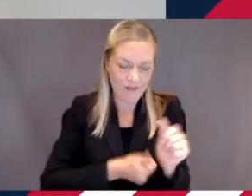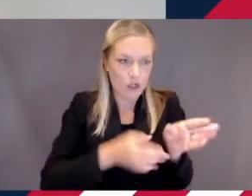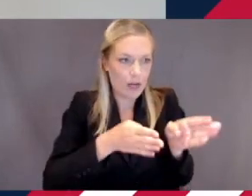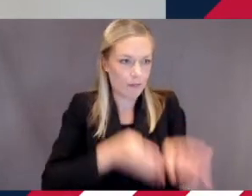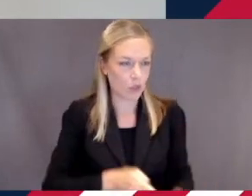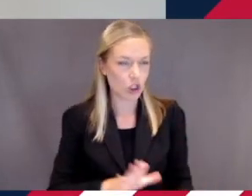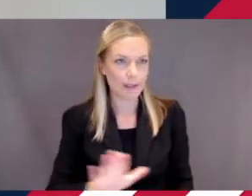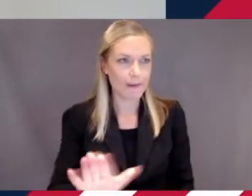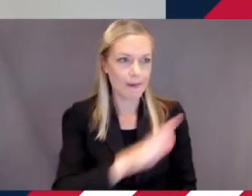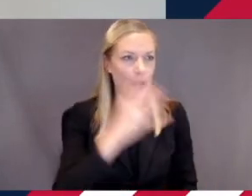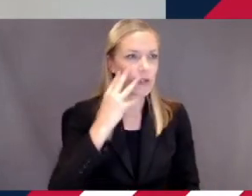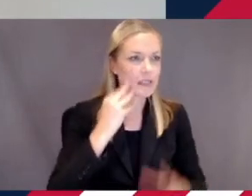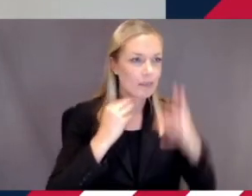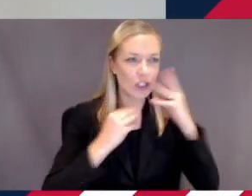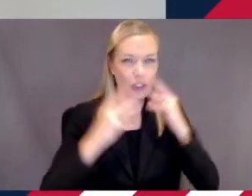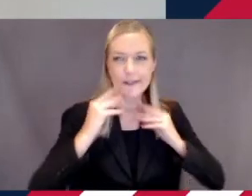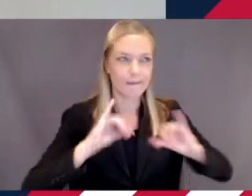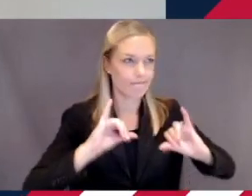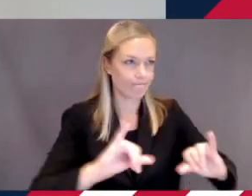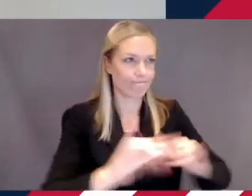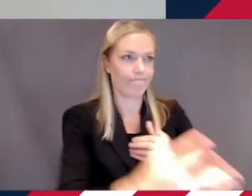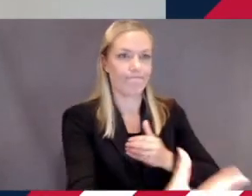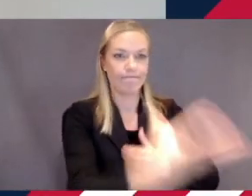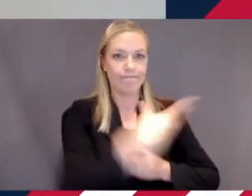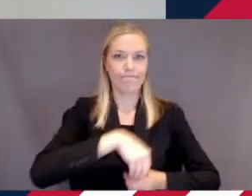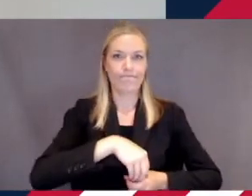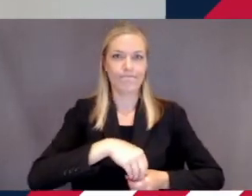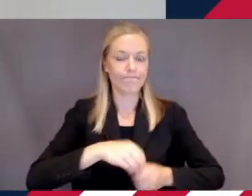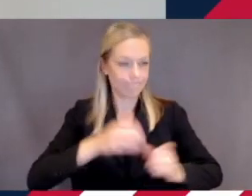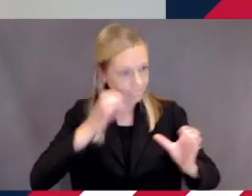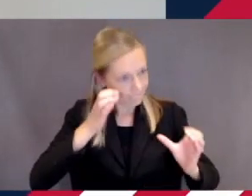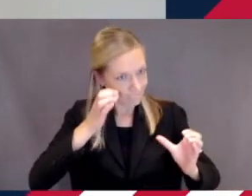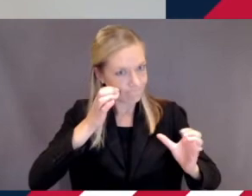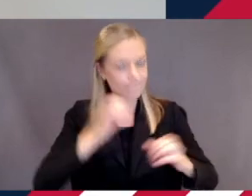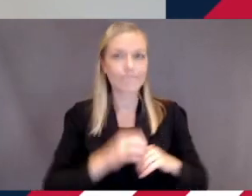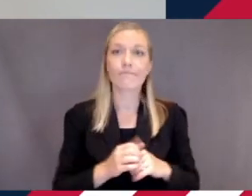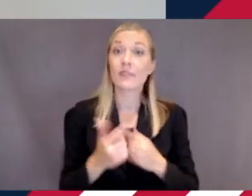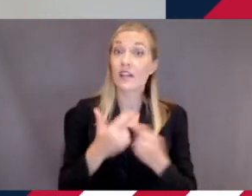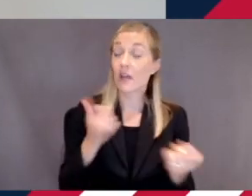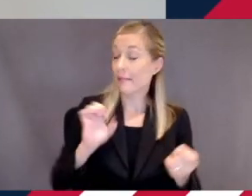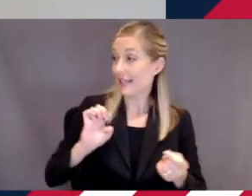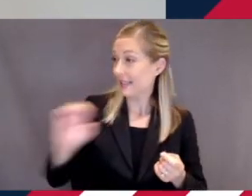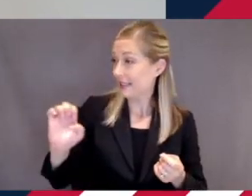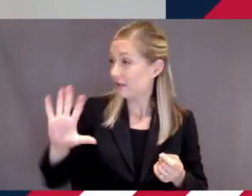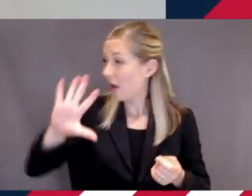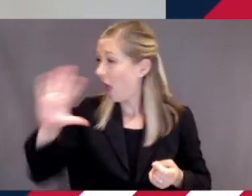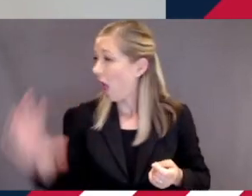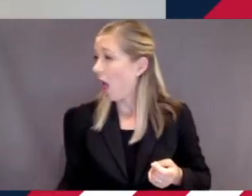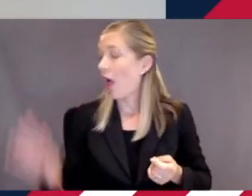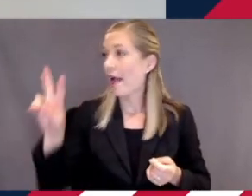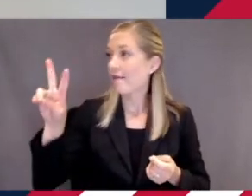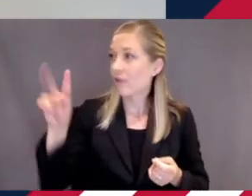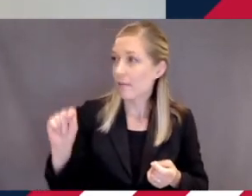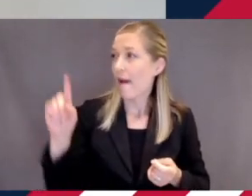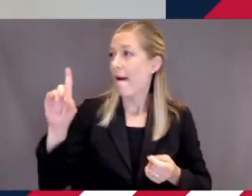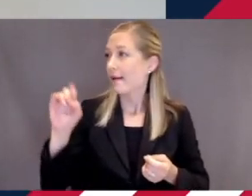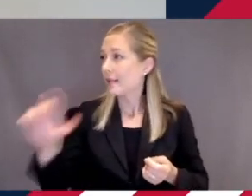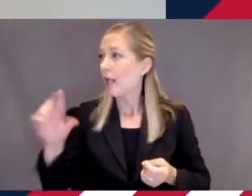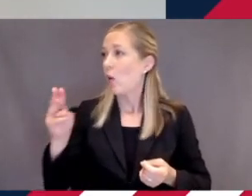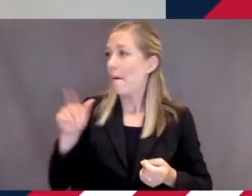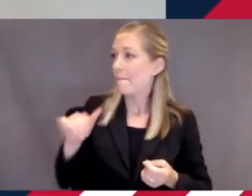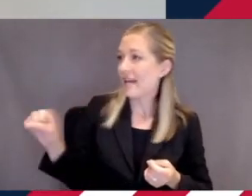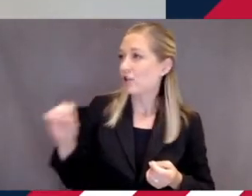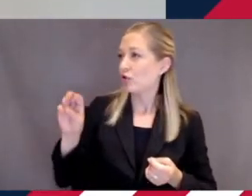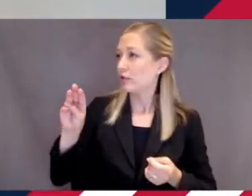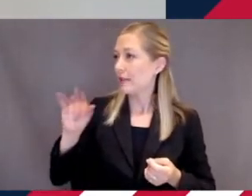as follows: in the East, Vermont, District of Columbia, Delaware, Massachusetts, Maine, New Hampshire, Puerto